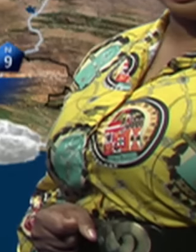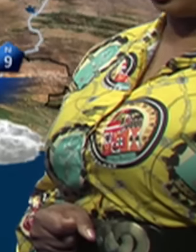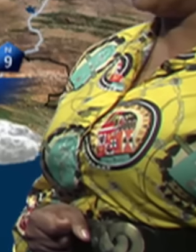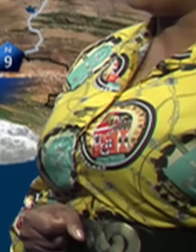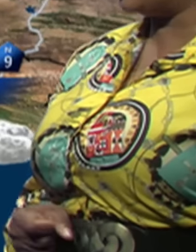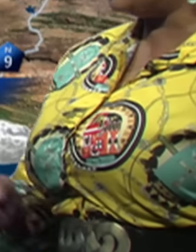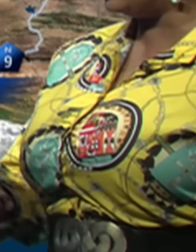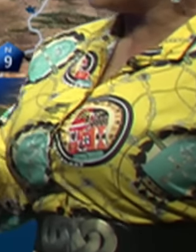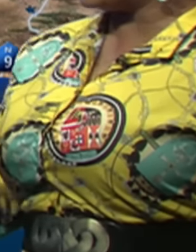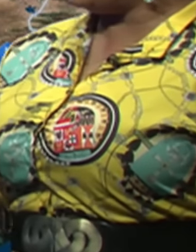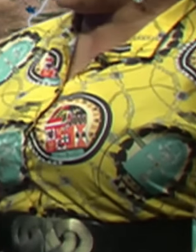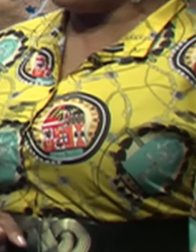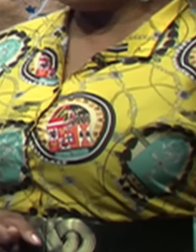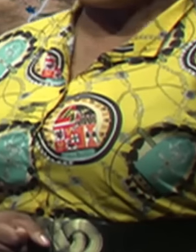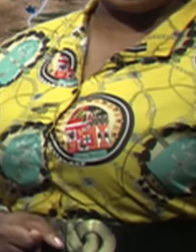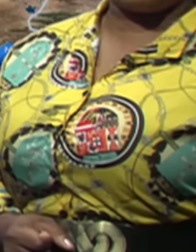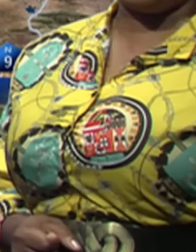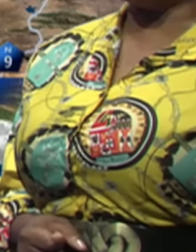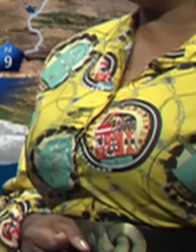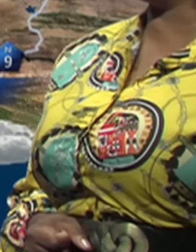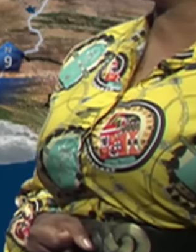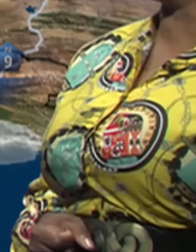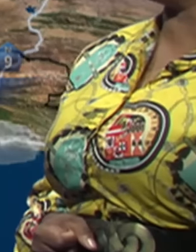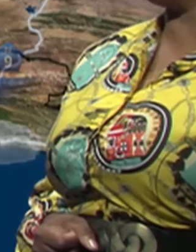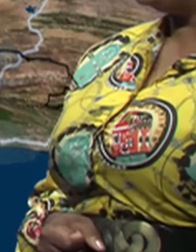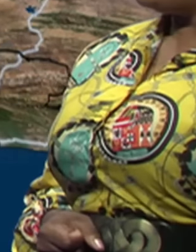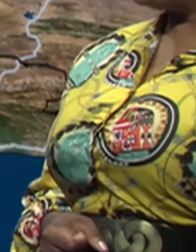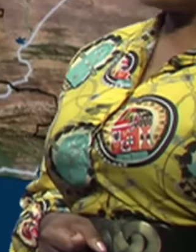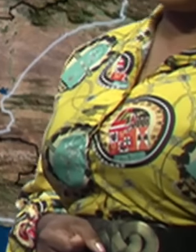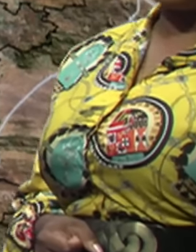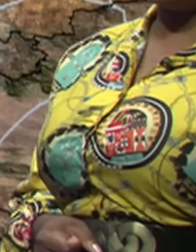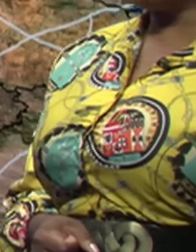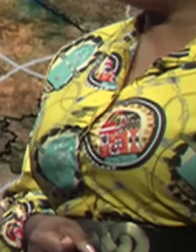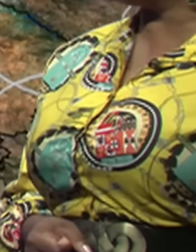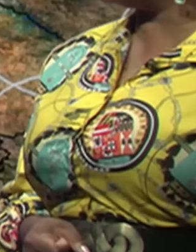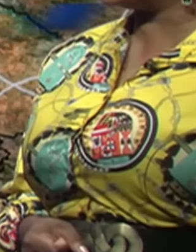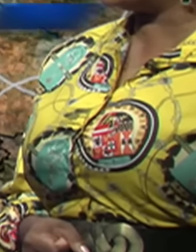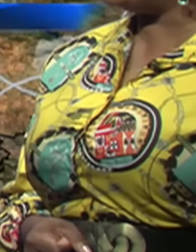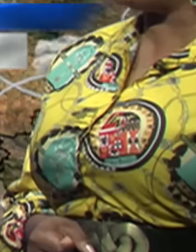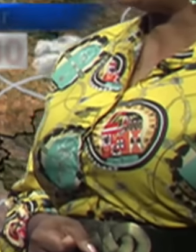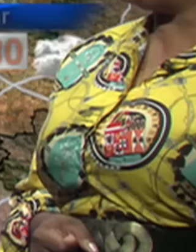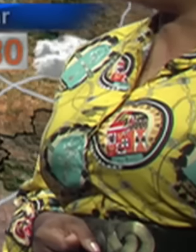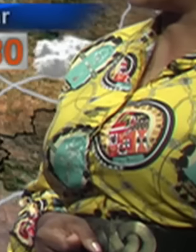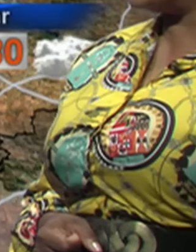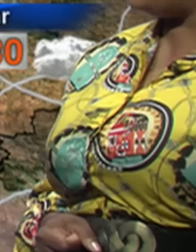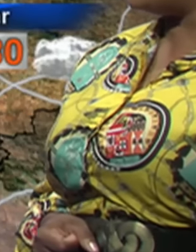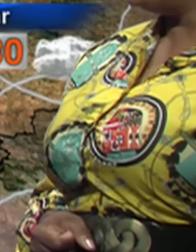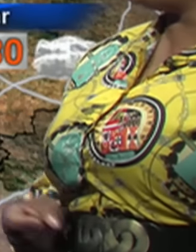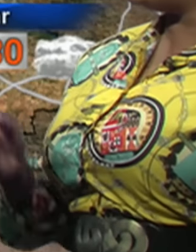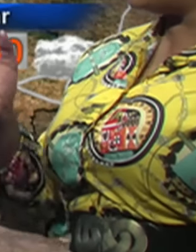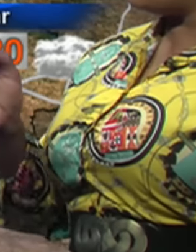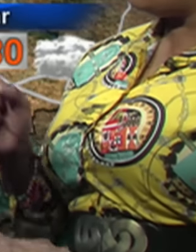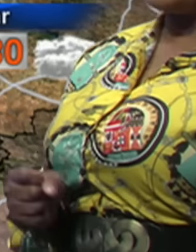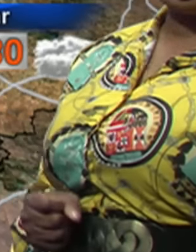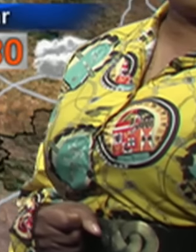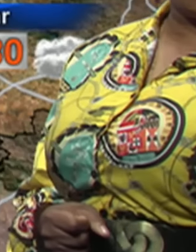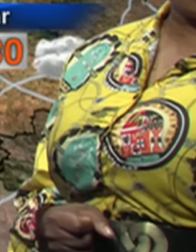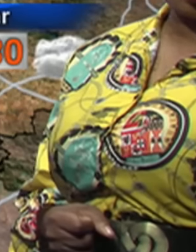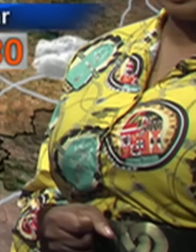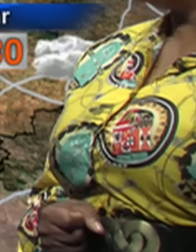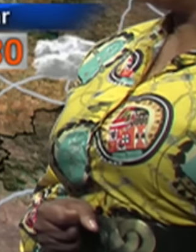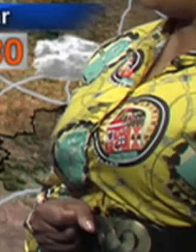ka tše 34 ge re lebelela gona go Worcester le gona go tla be go ntše go fiša go provinceng ya go Sasa re lebelela go la Northern Cape le gona go na le kgonagalo tša